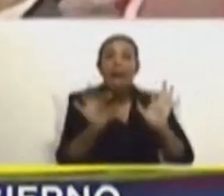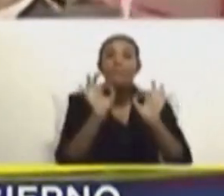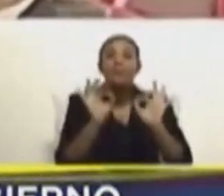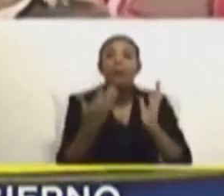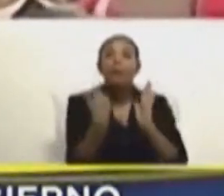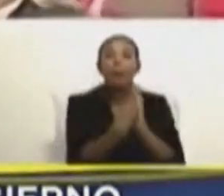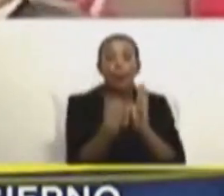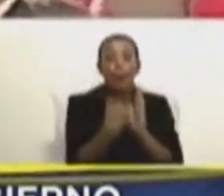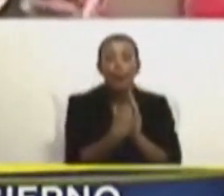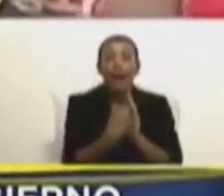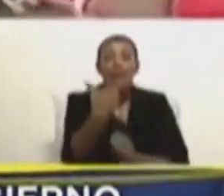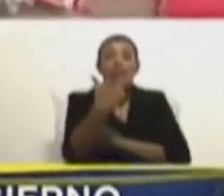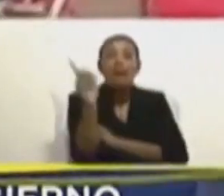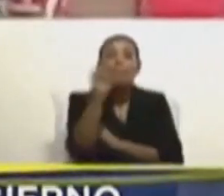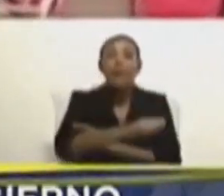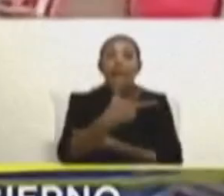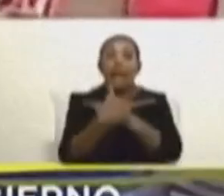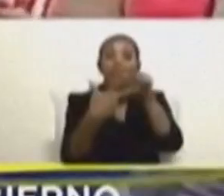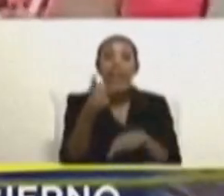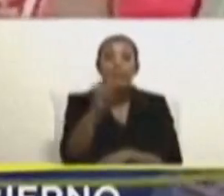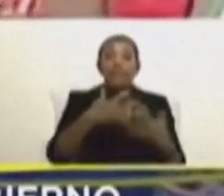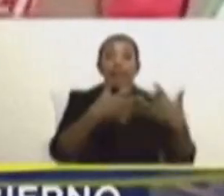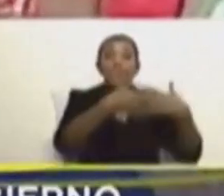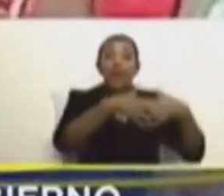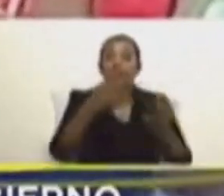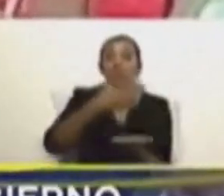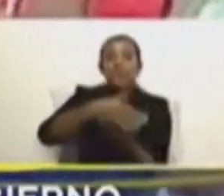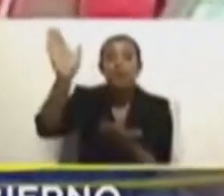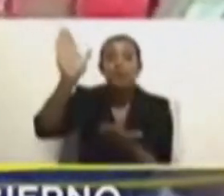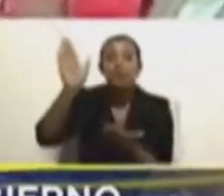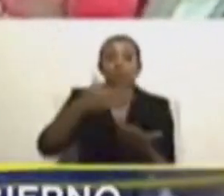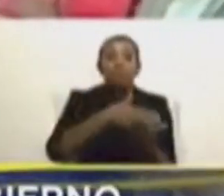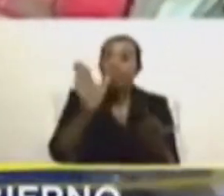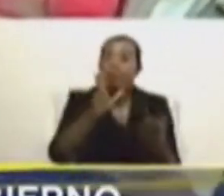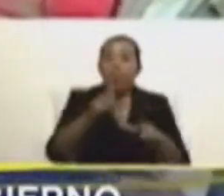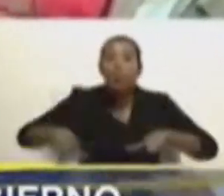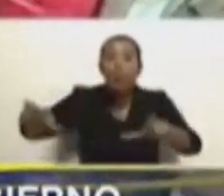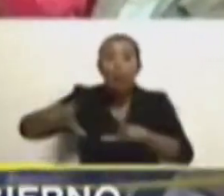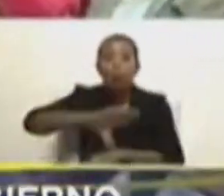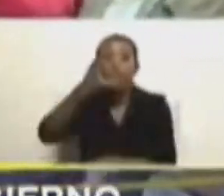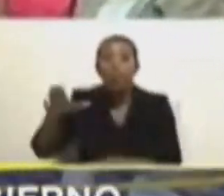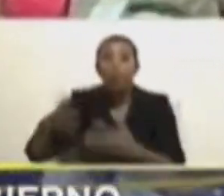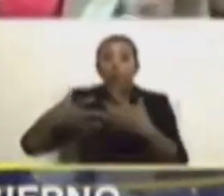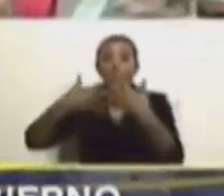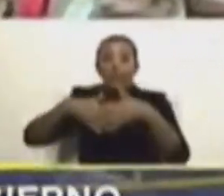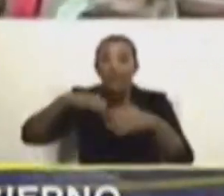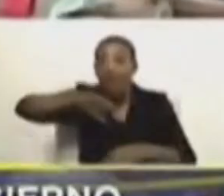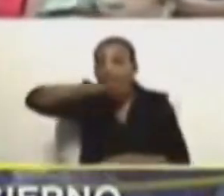I propose to give all Guyanese companies 3 months to withdraw from their operations in the sea. 3 months.